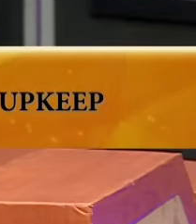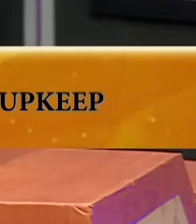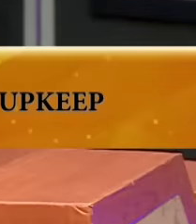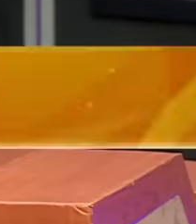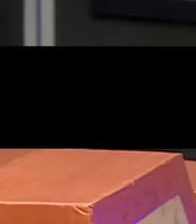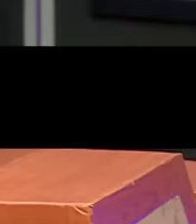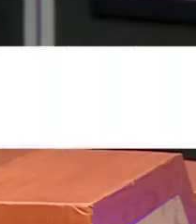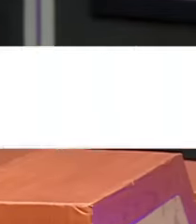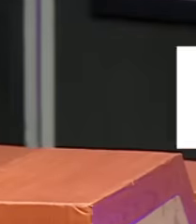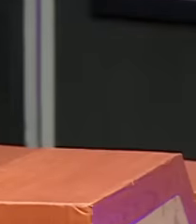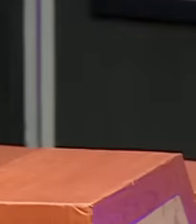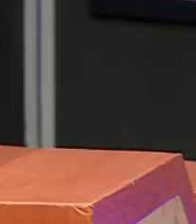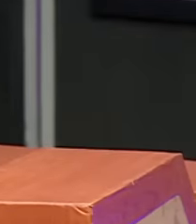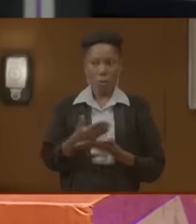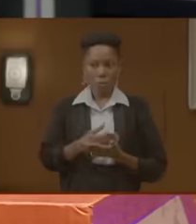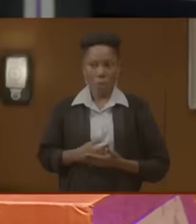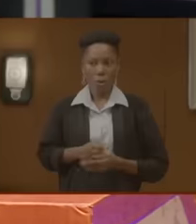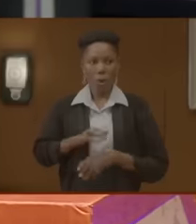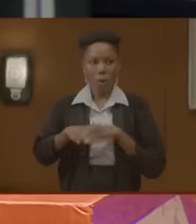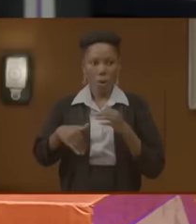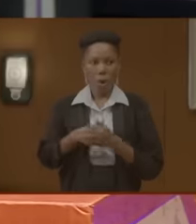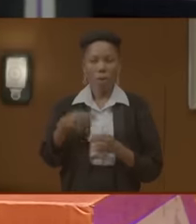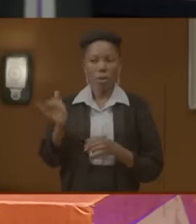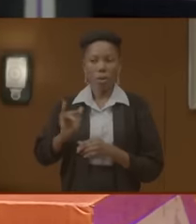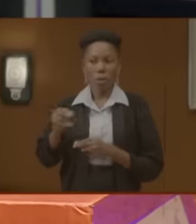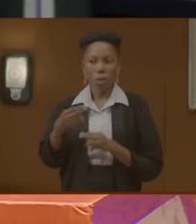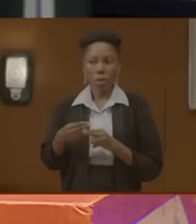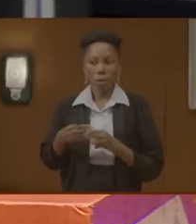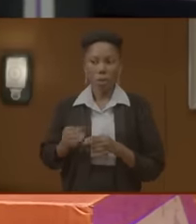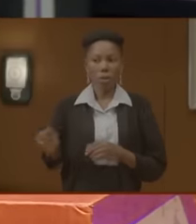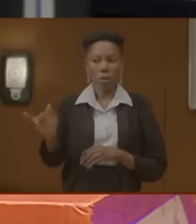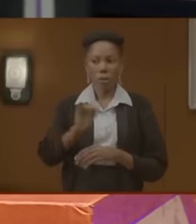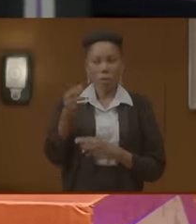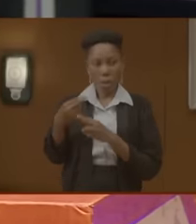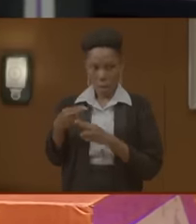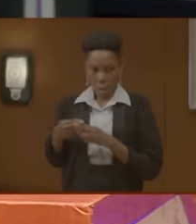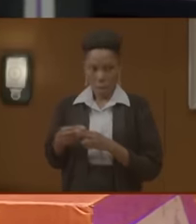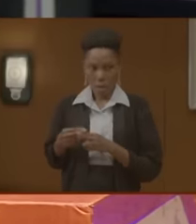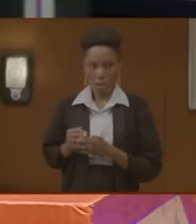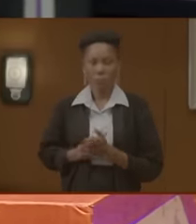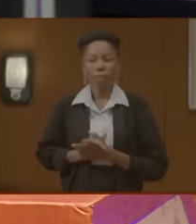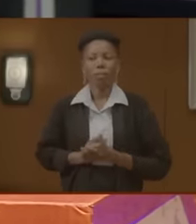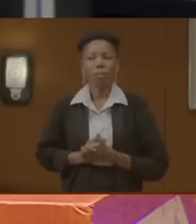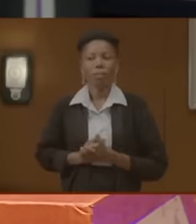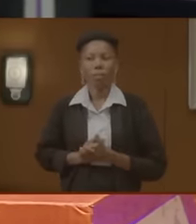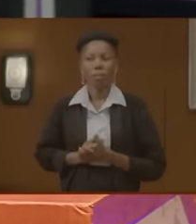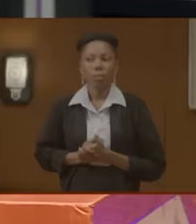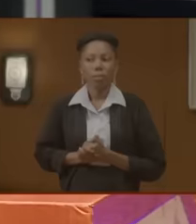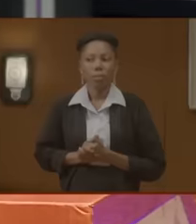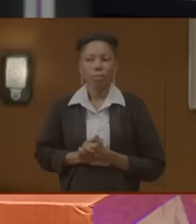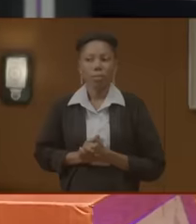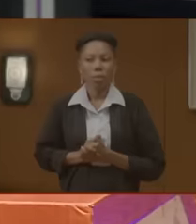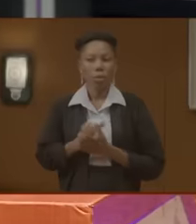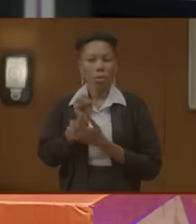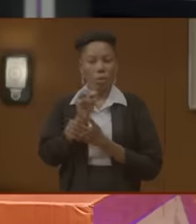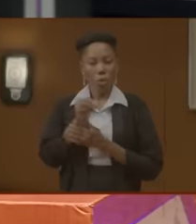making 5 children, all bearing his name. Pardon? All bearing his name, his son name. Okay.